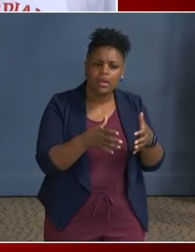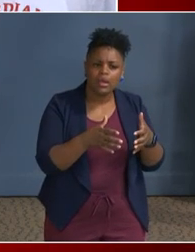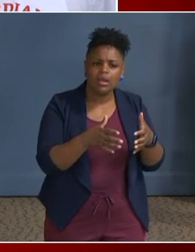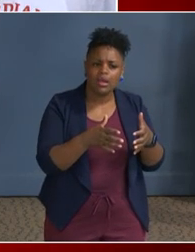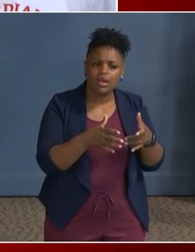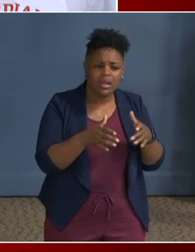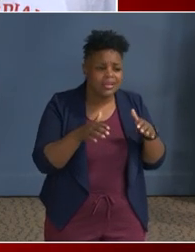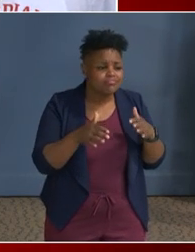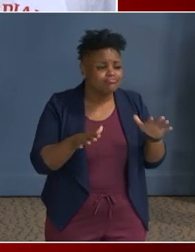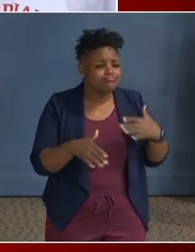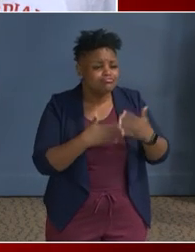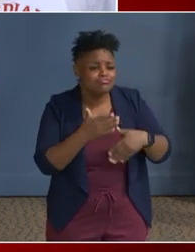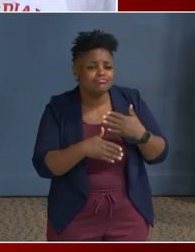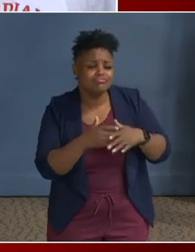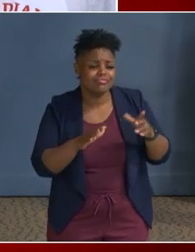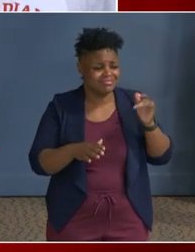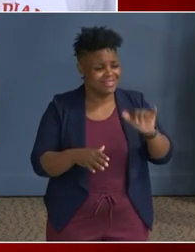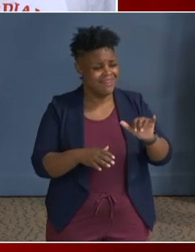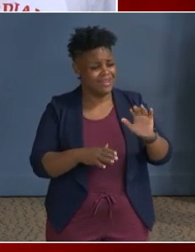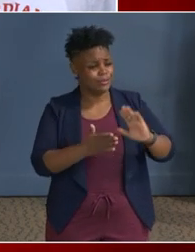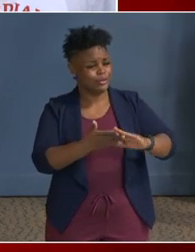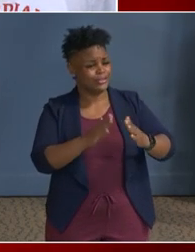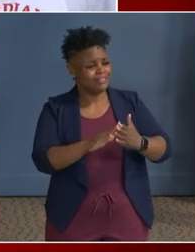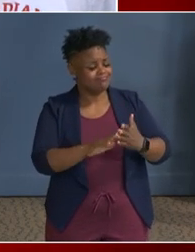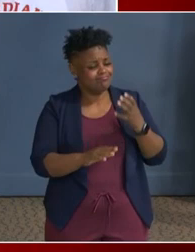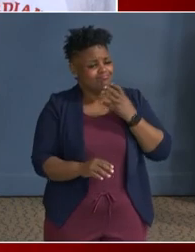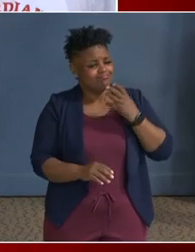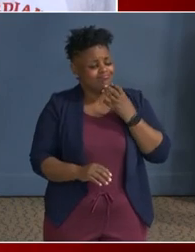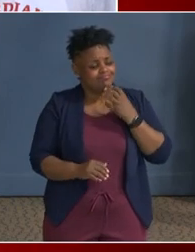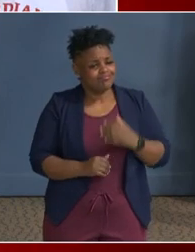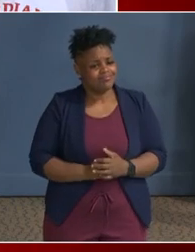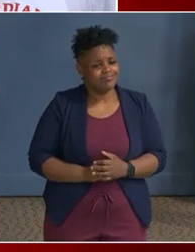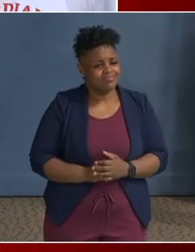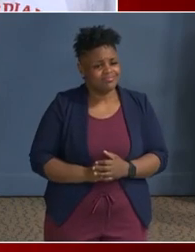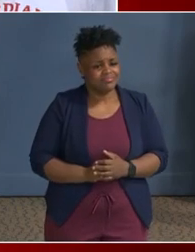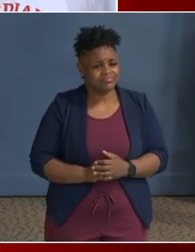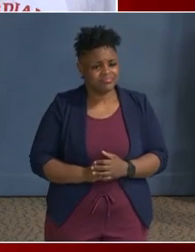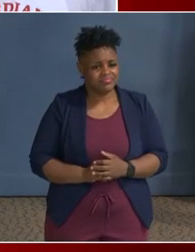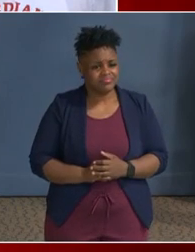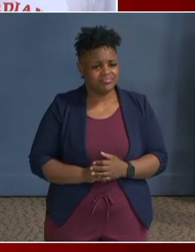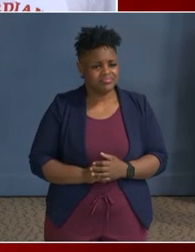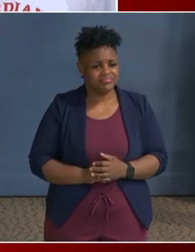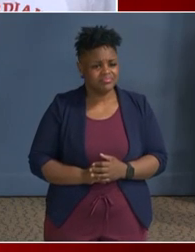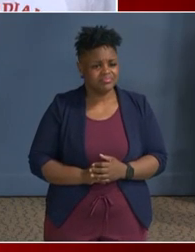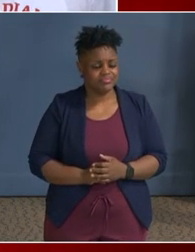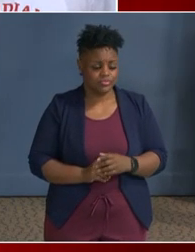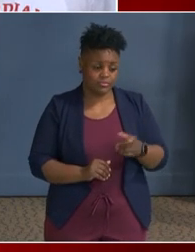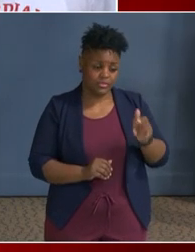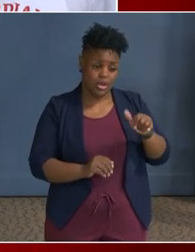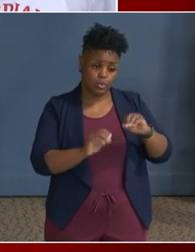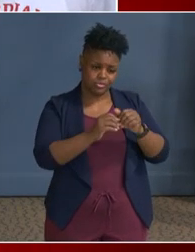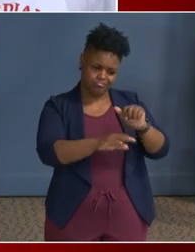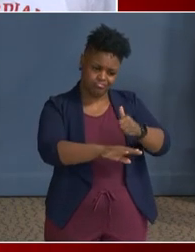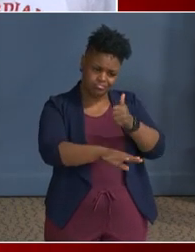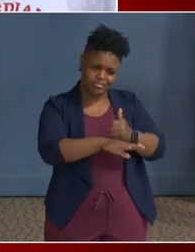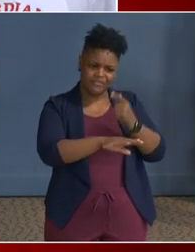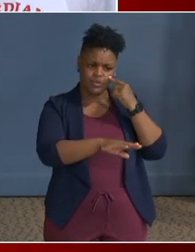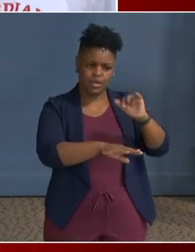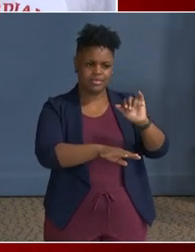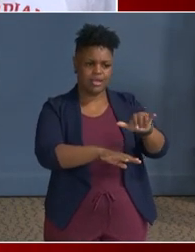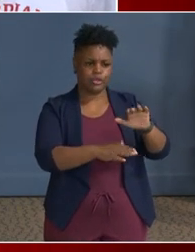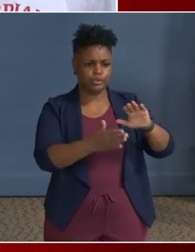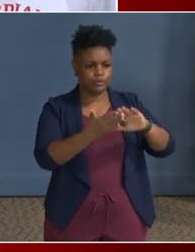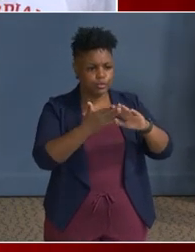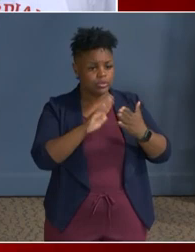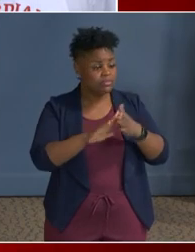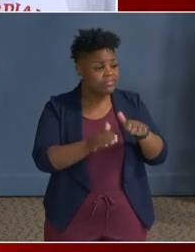far as the community involved and organizations to put this event on for the community. And they abide by everything that